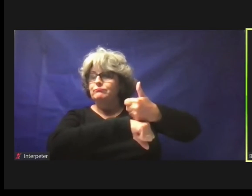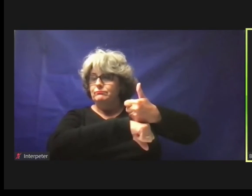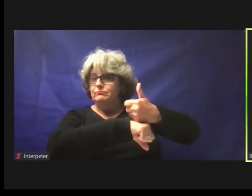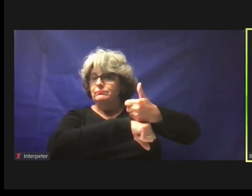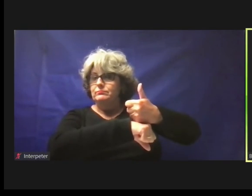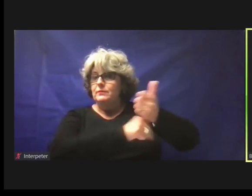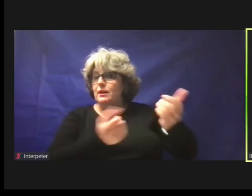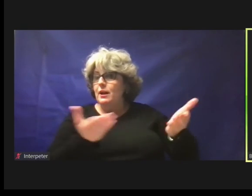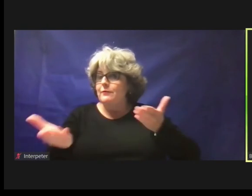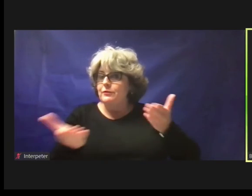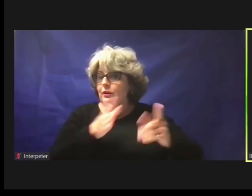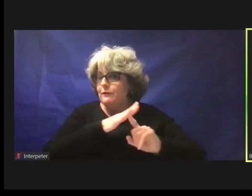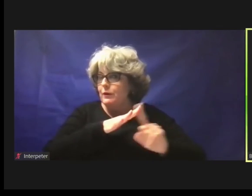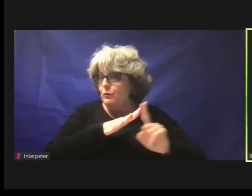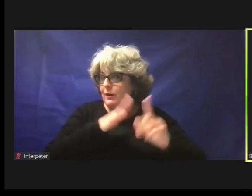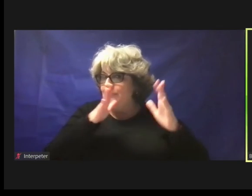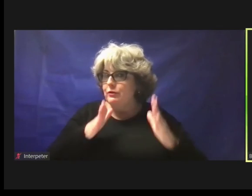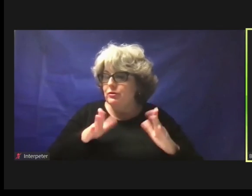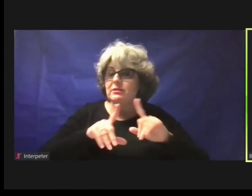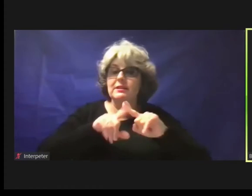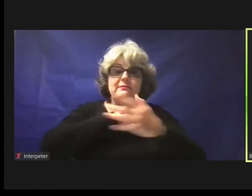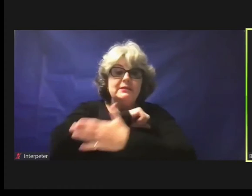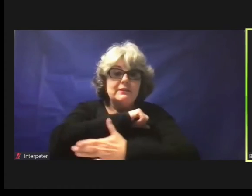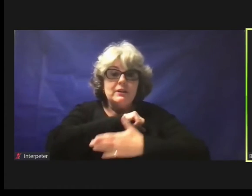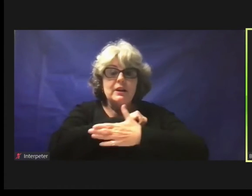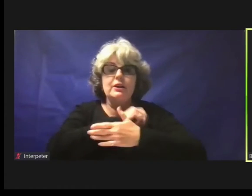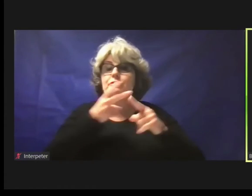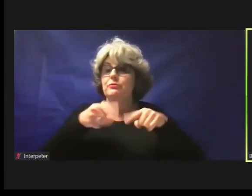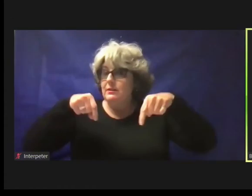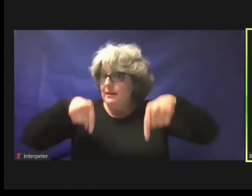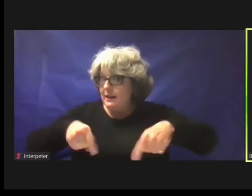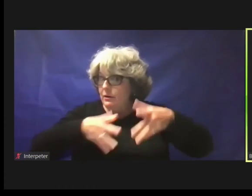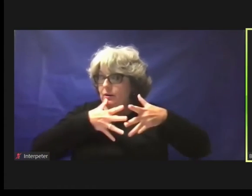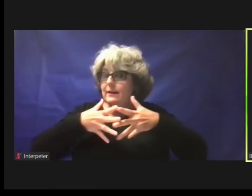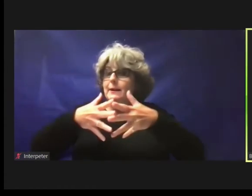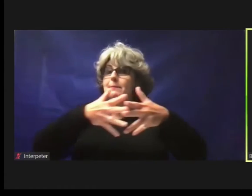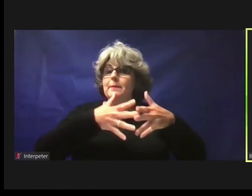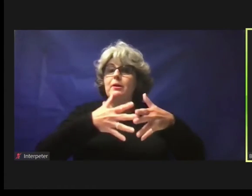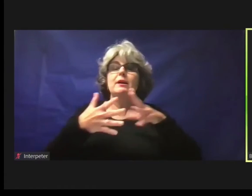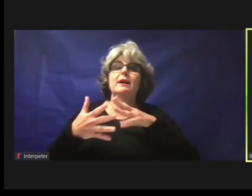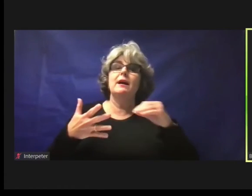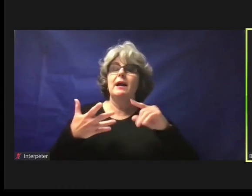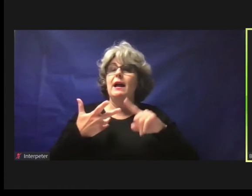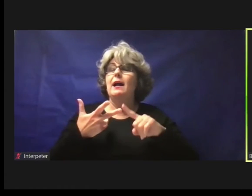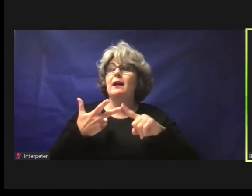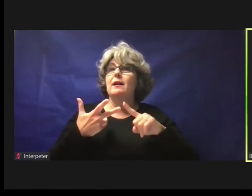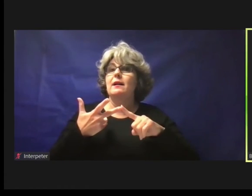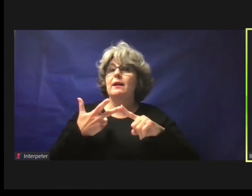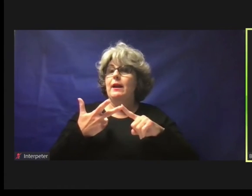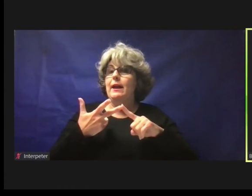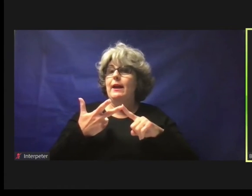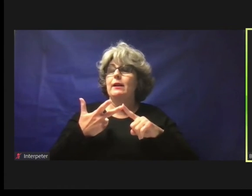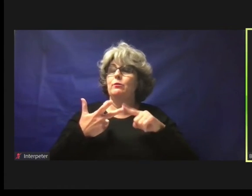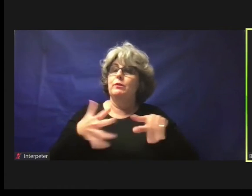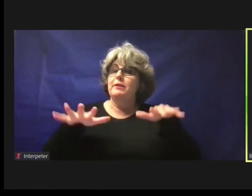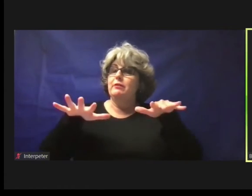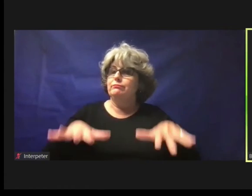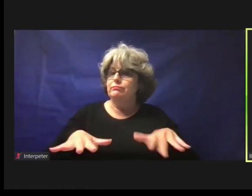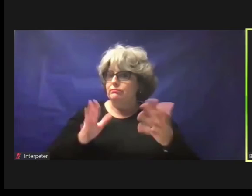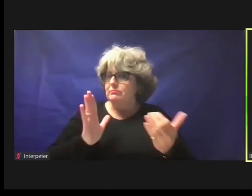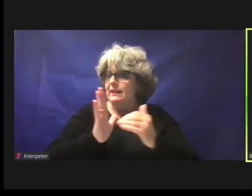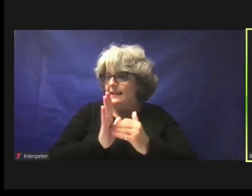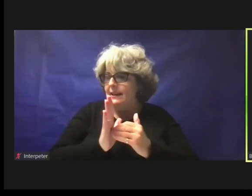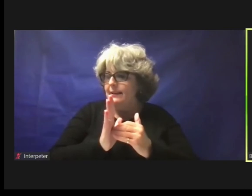of serving refugees overseas, in this country, and as well when they're resettling,